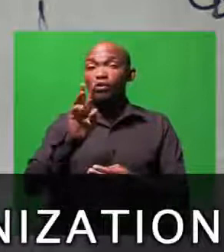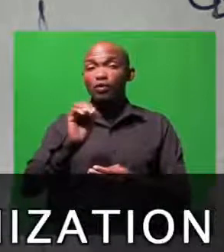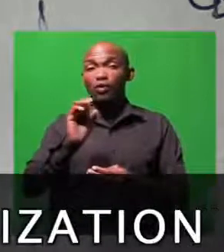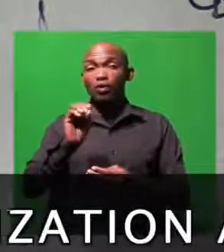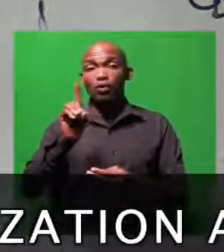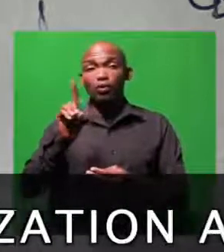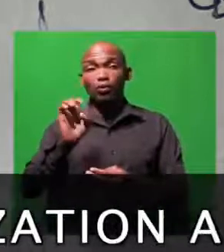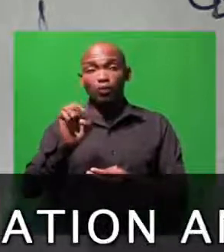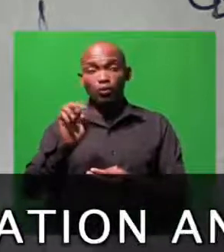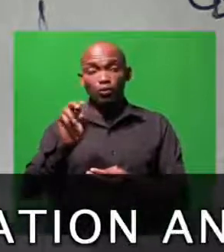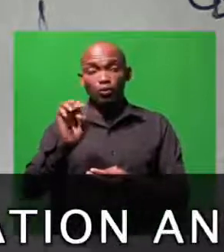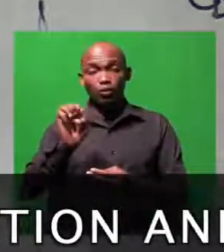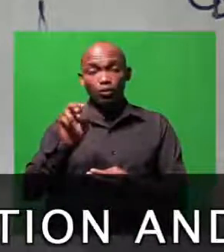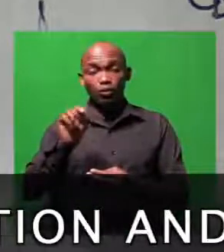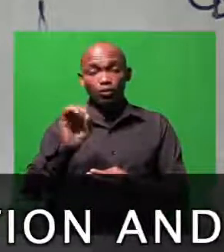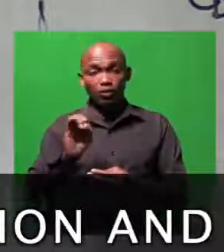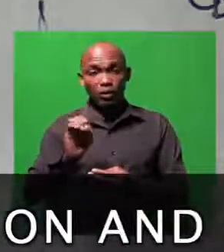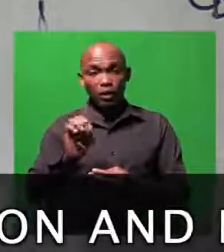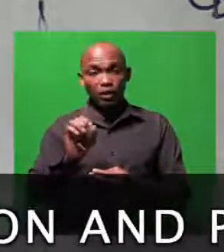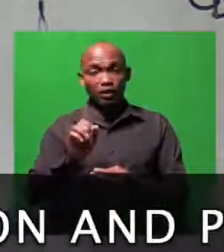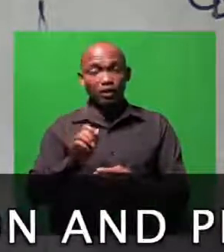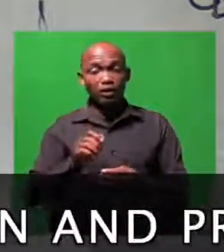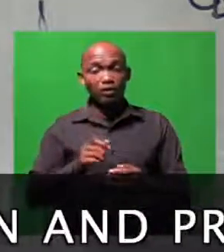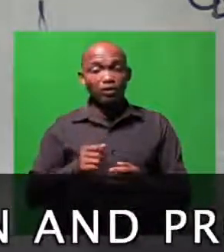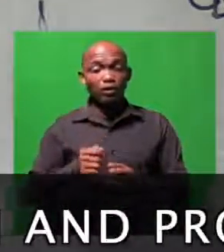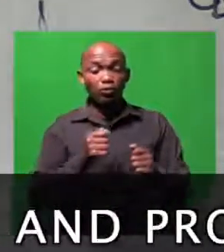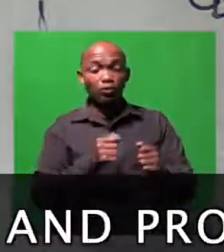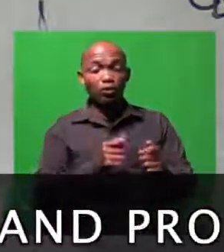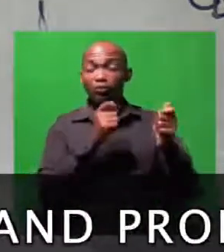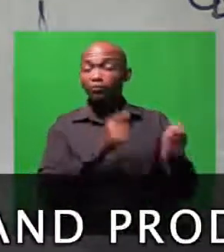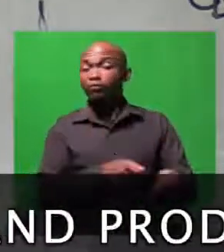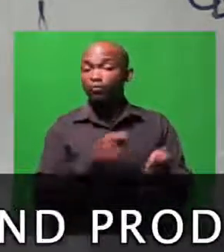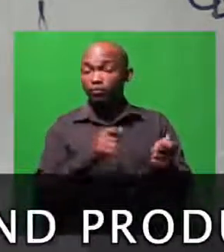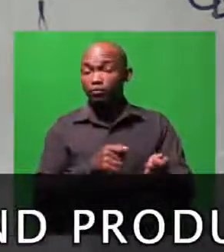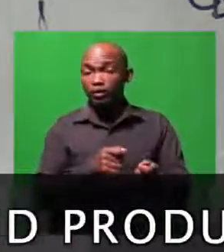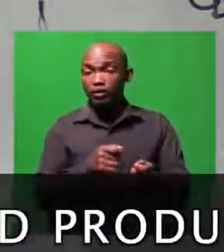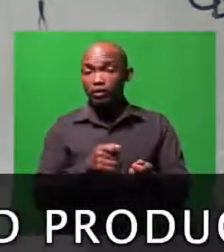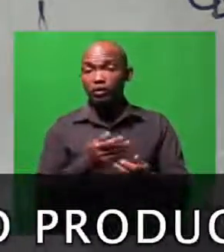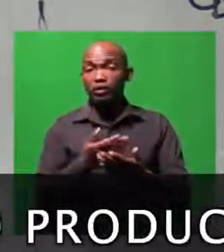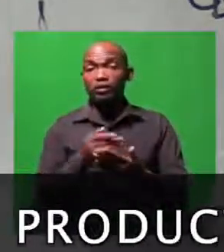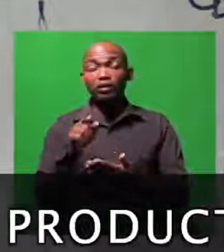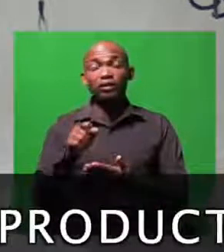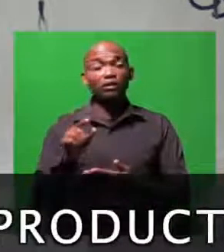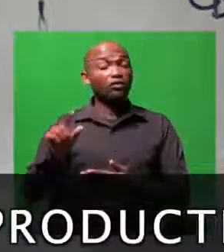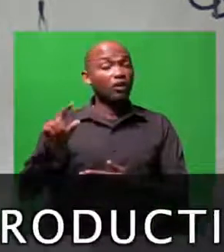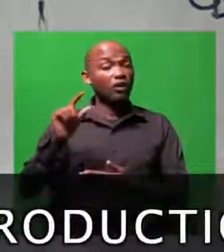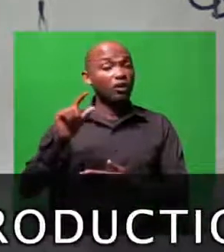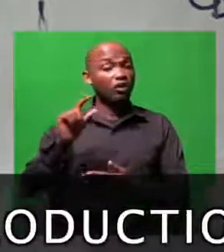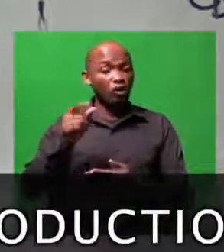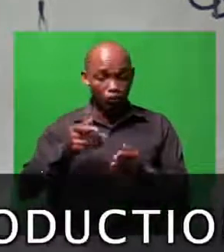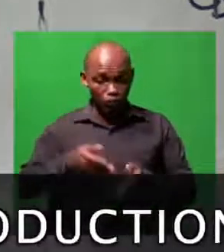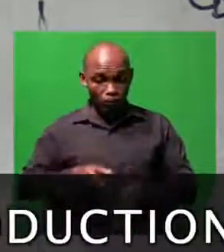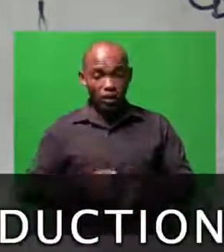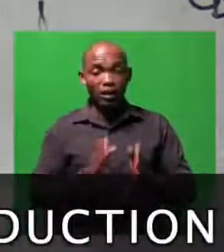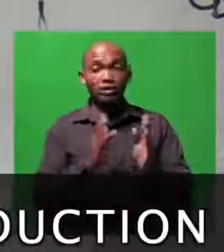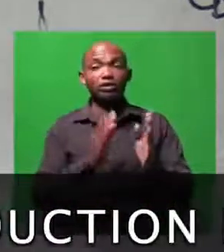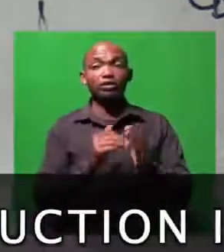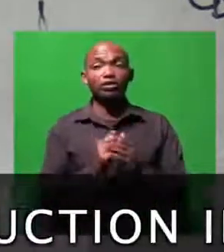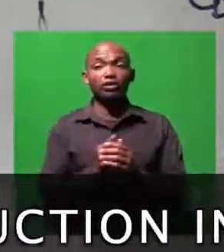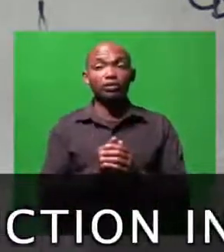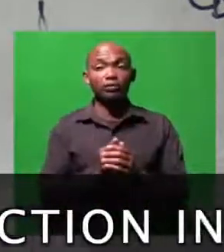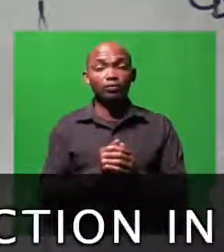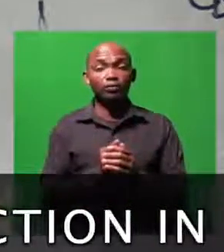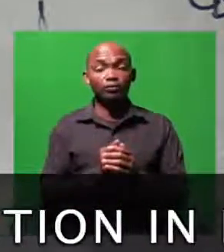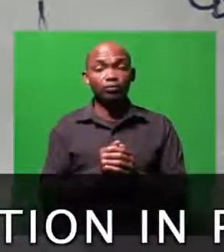tools, which could not be used to produce more. That's why it was very